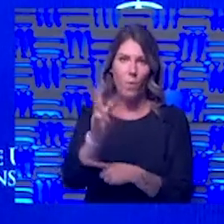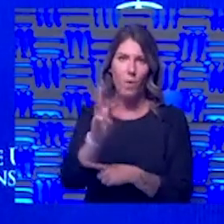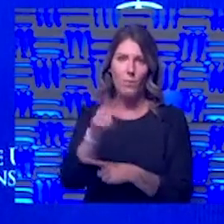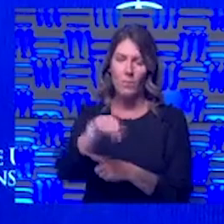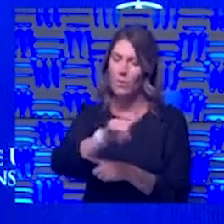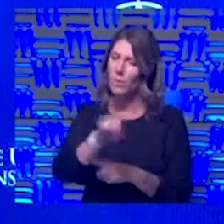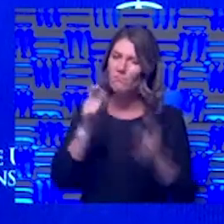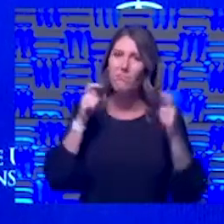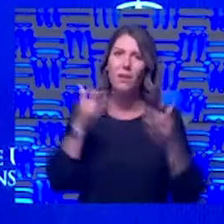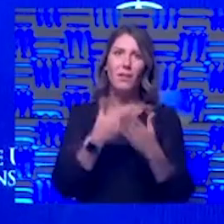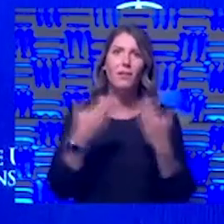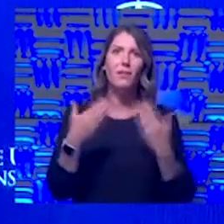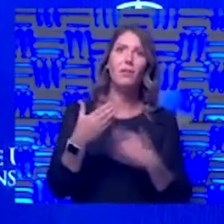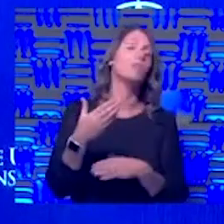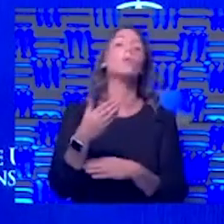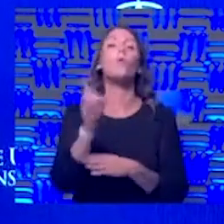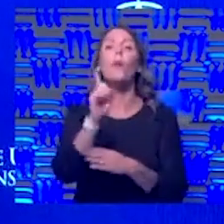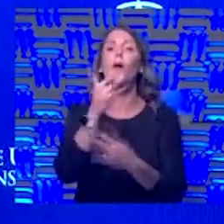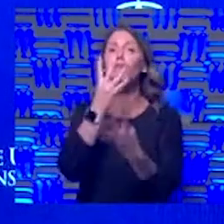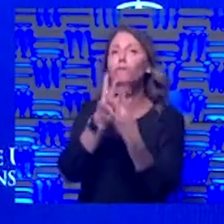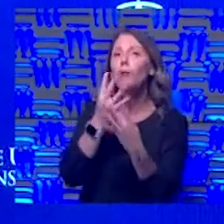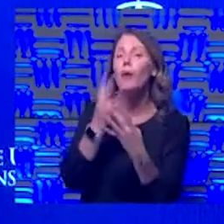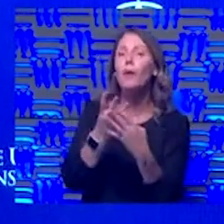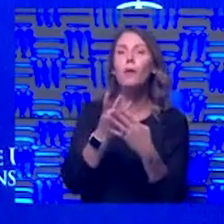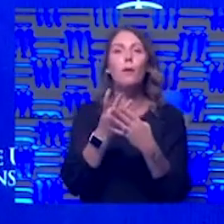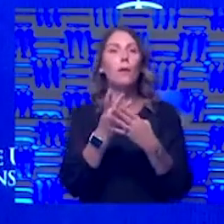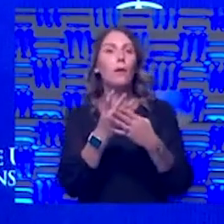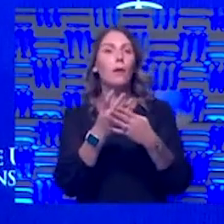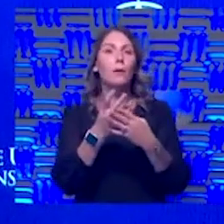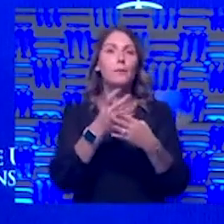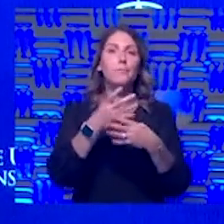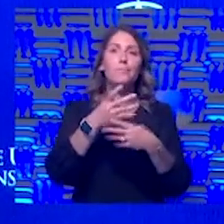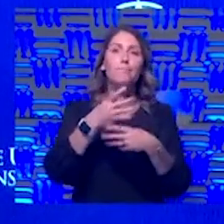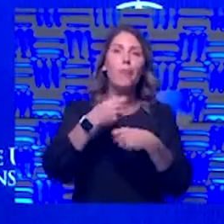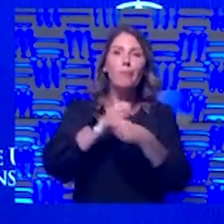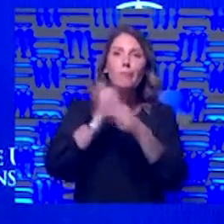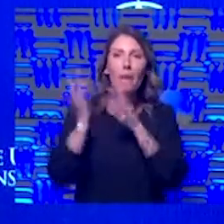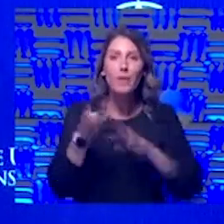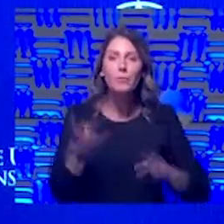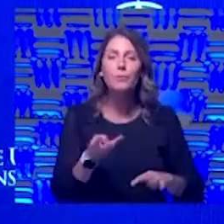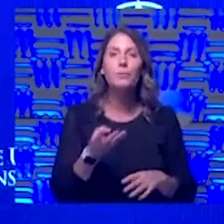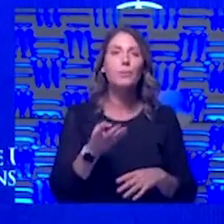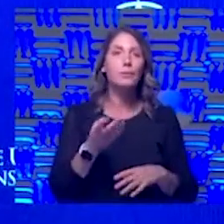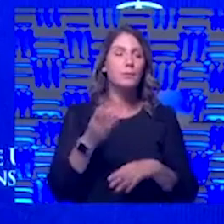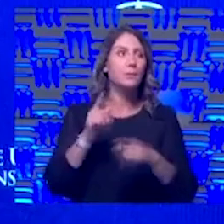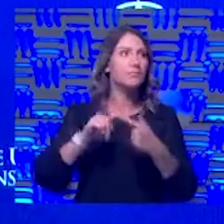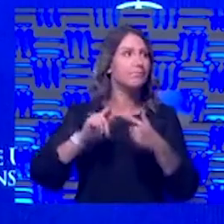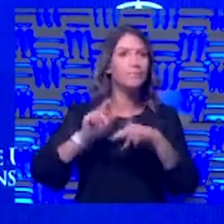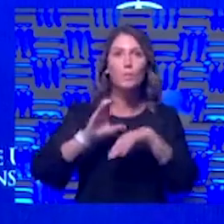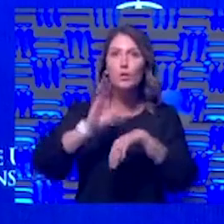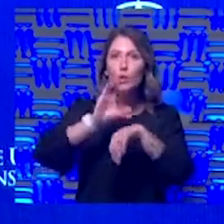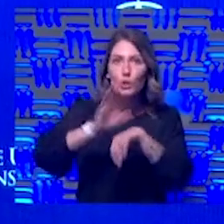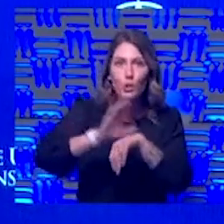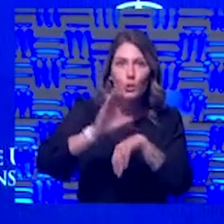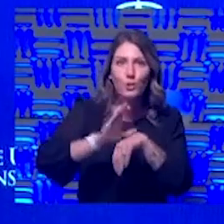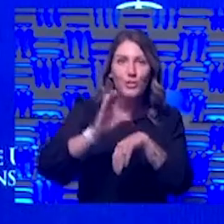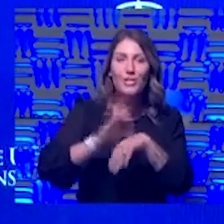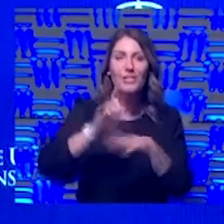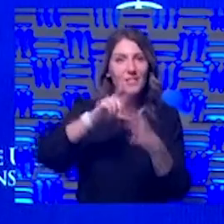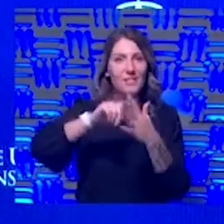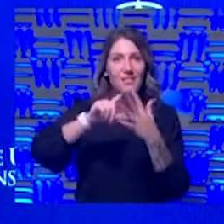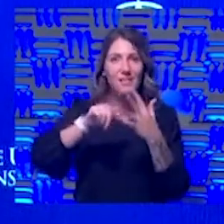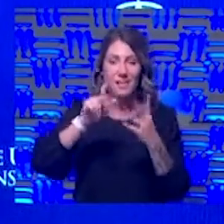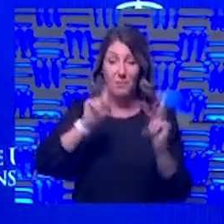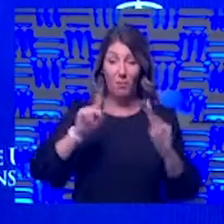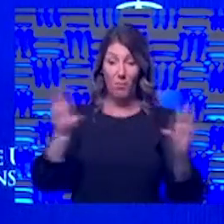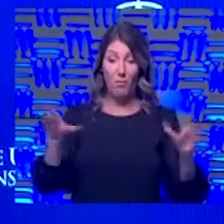about people where they're incarcerated, being in a meatpacking plant. Churches are in that list and others because those are the play things where people are together